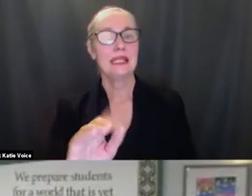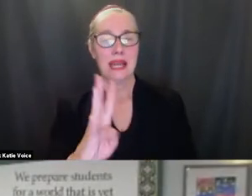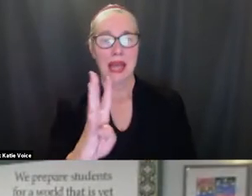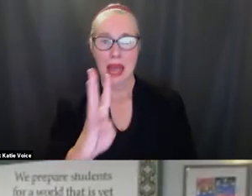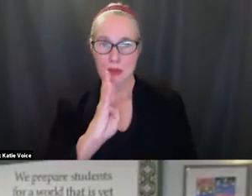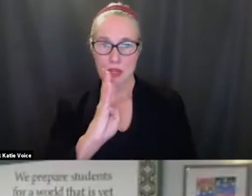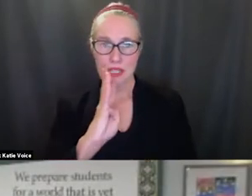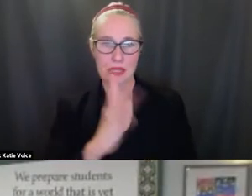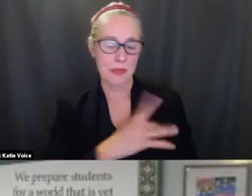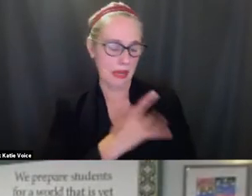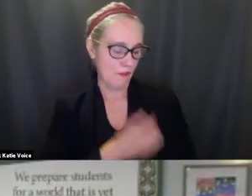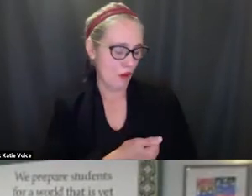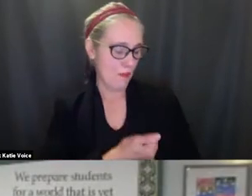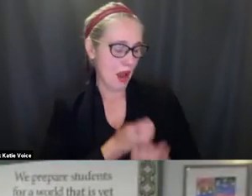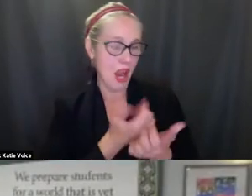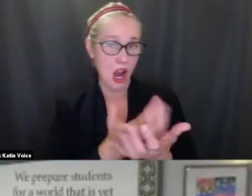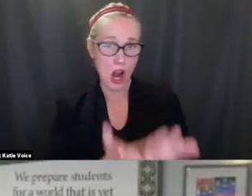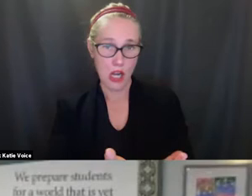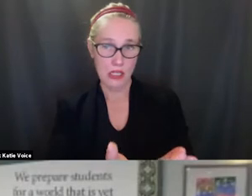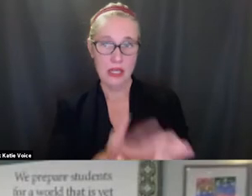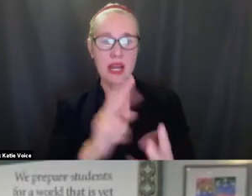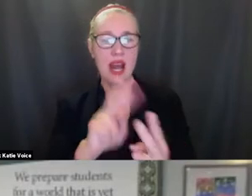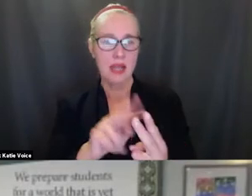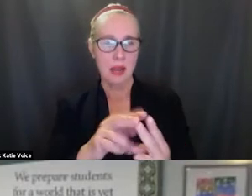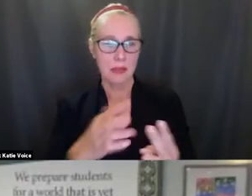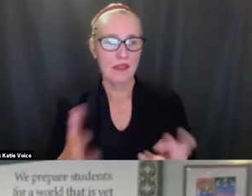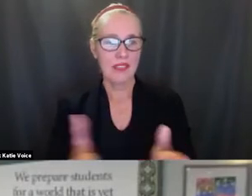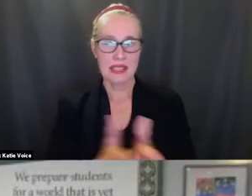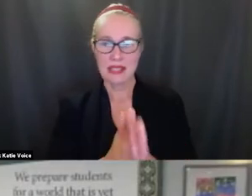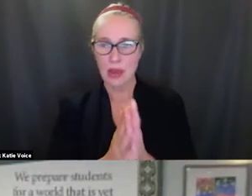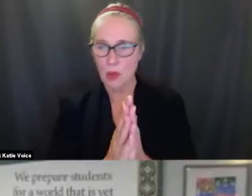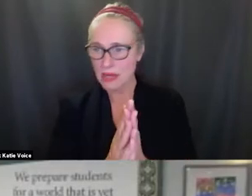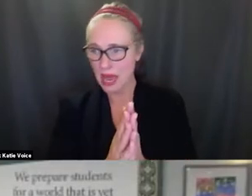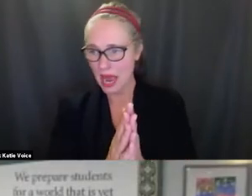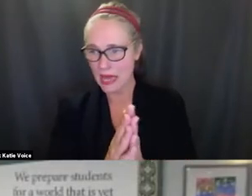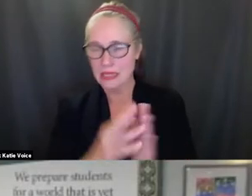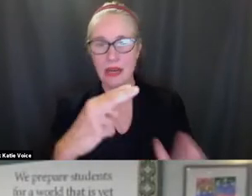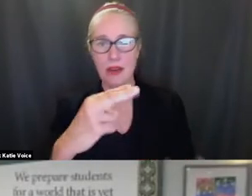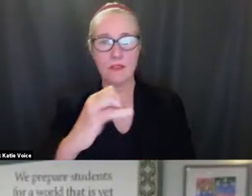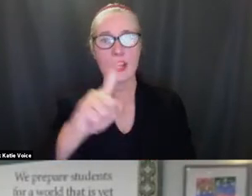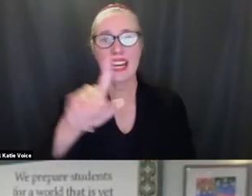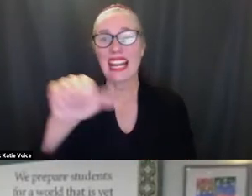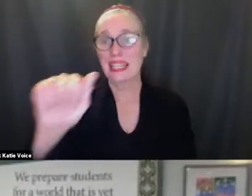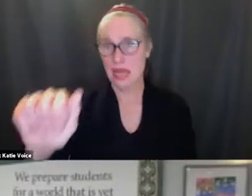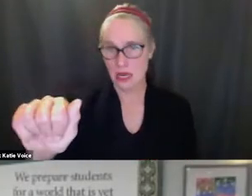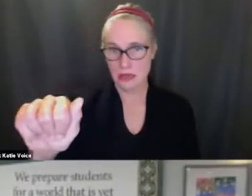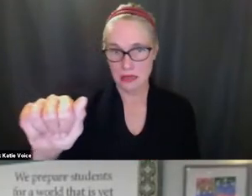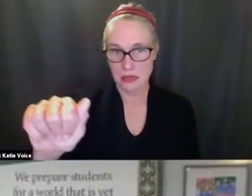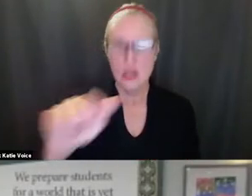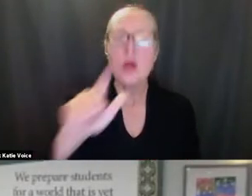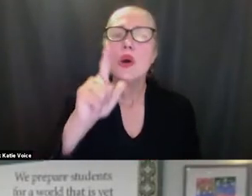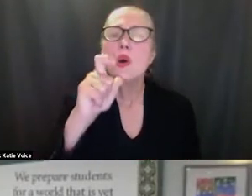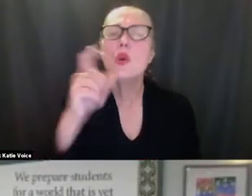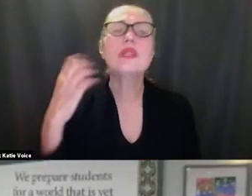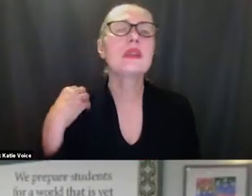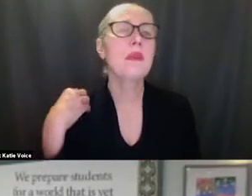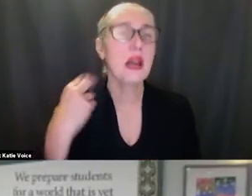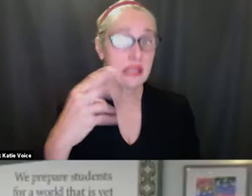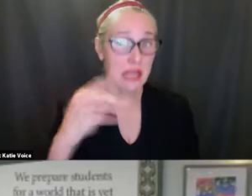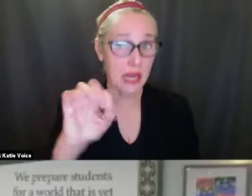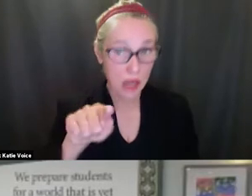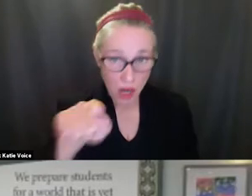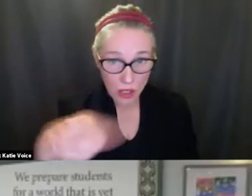from my heart there's a couple things that i want to ask hilda and that question is who's the boss hilda are you the